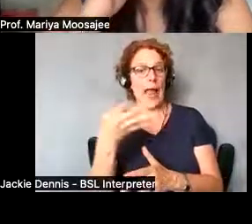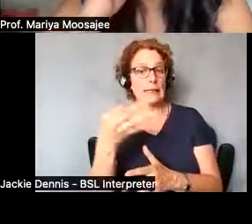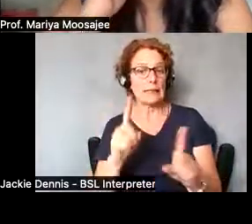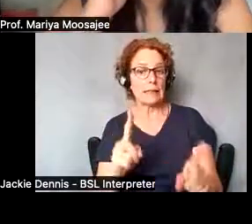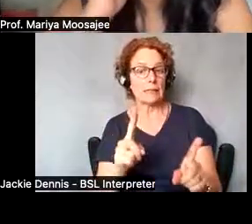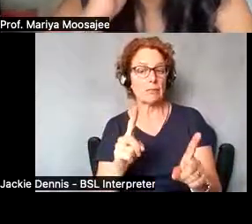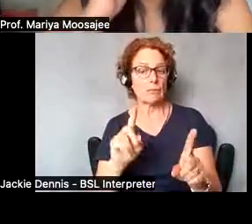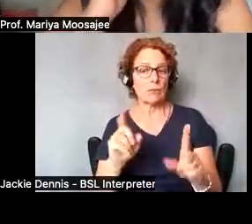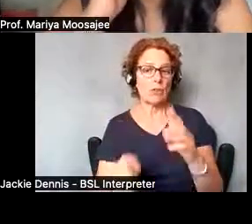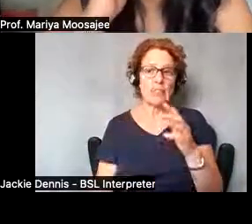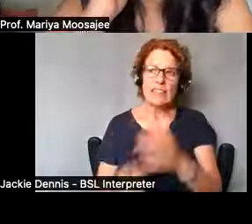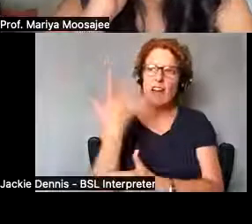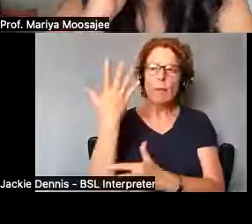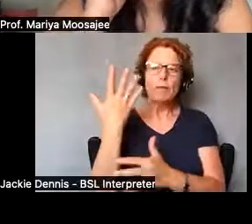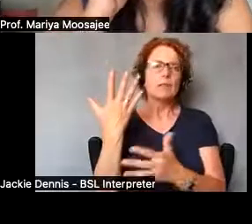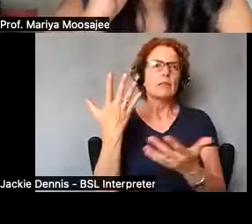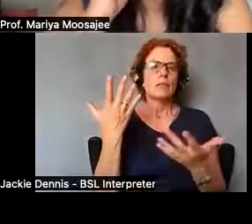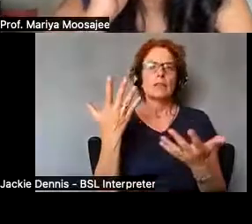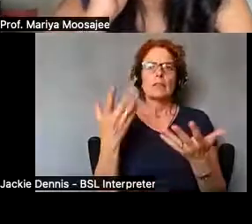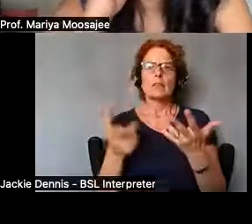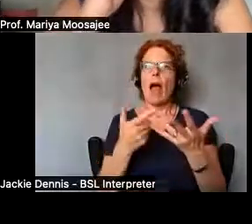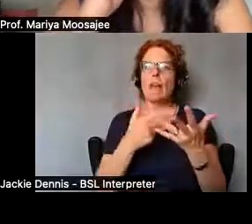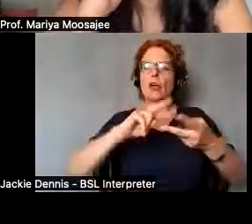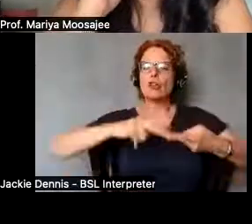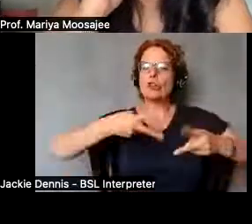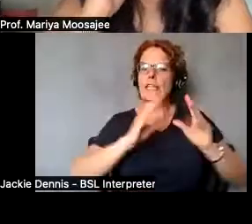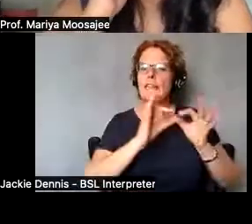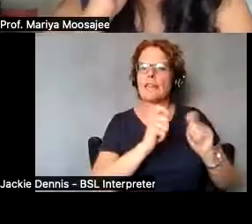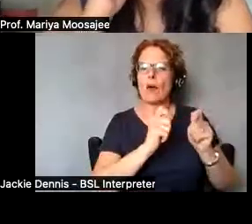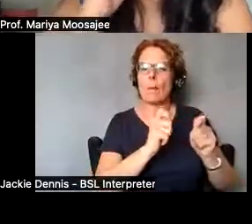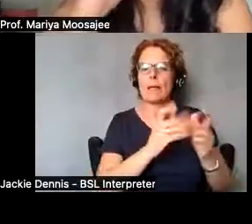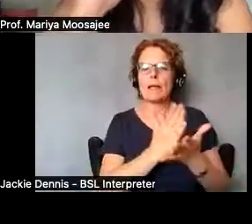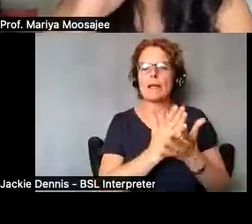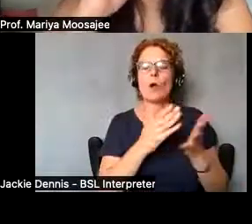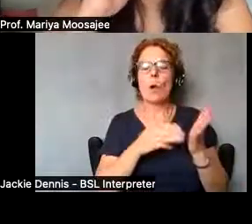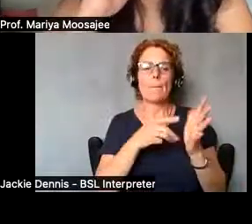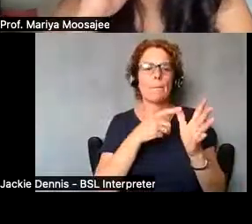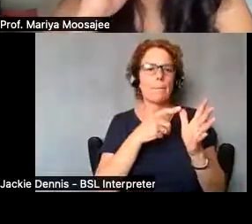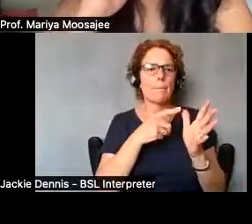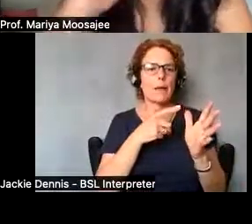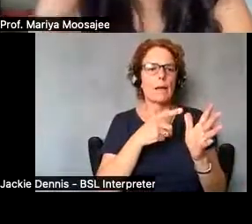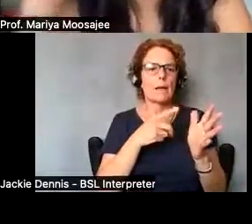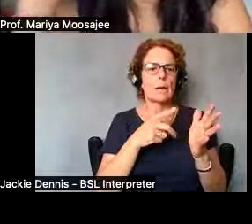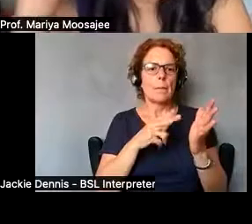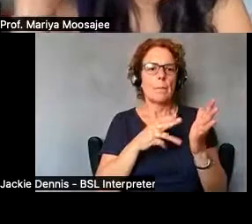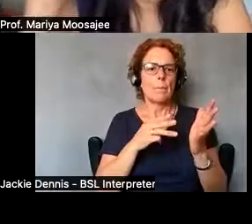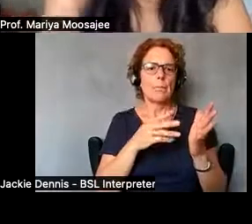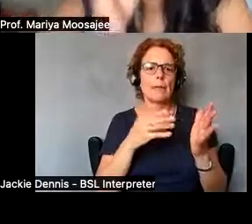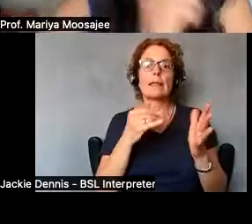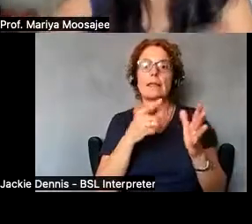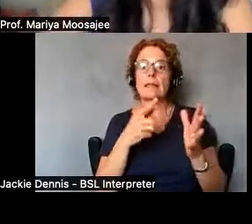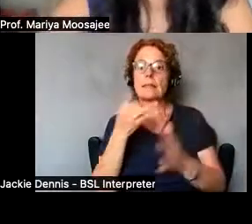the development of another gene therapy for Mya7A, but this time using the